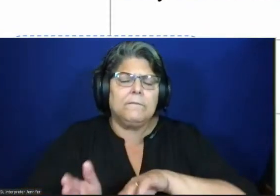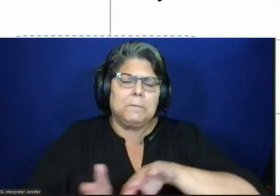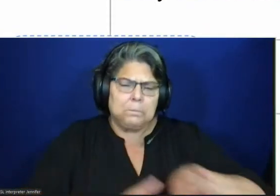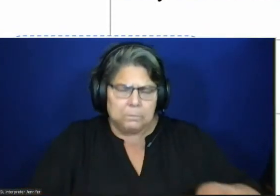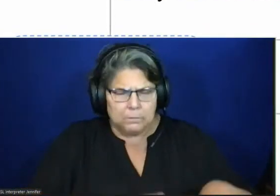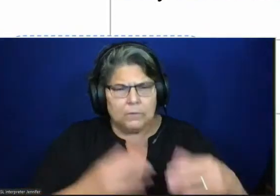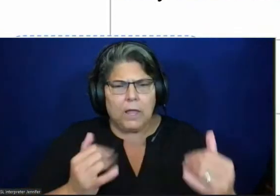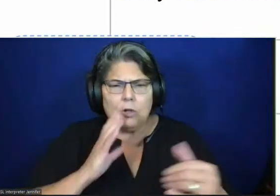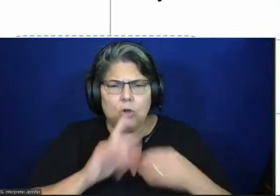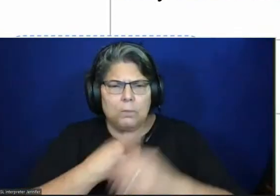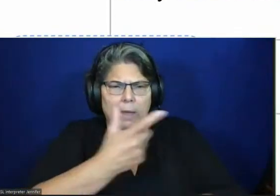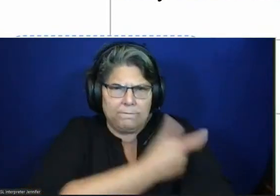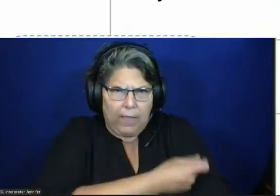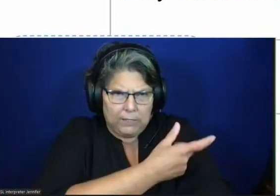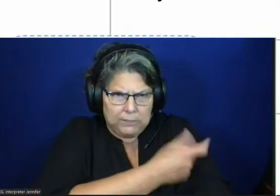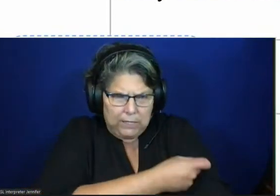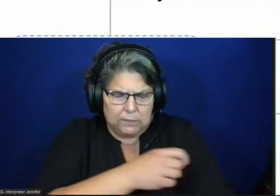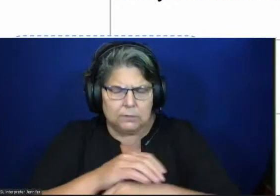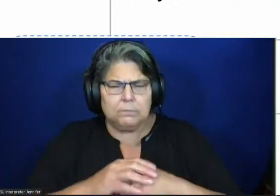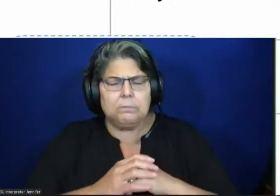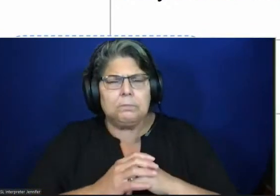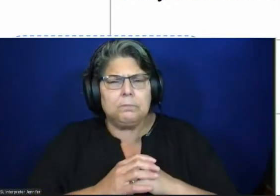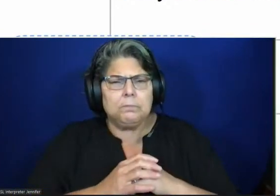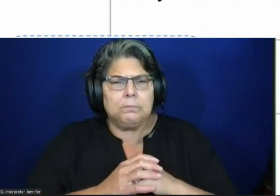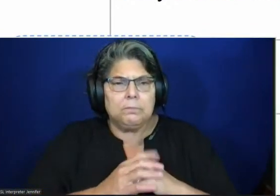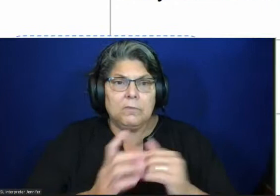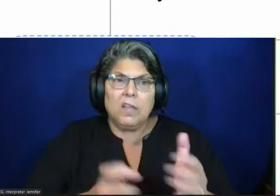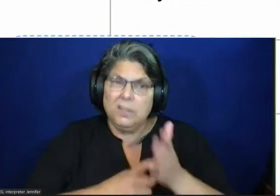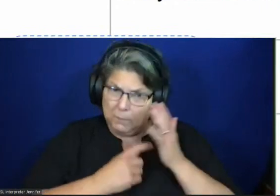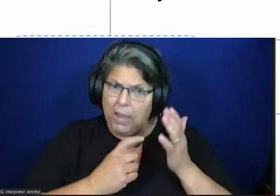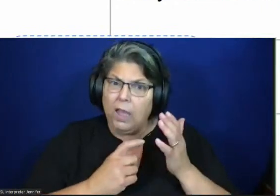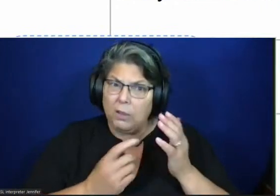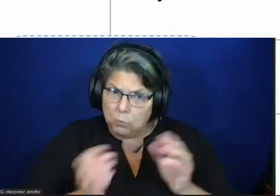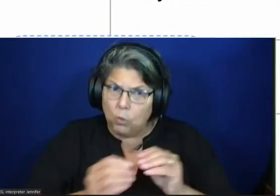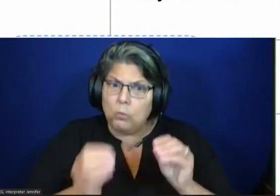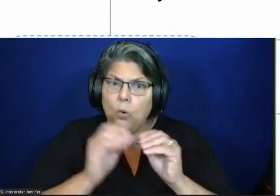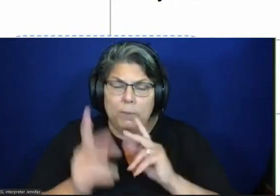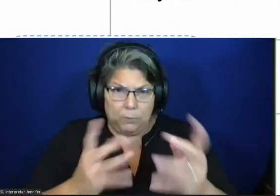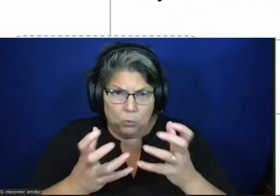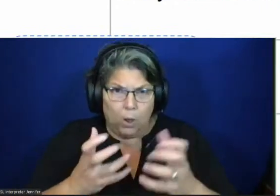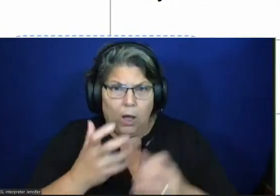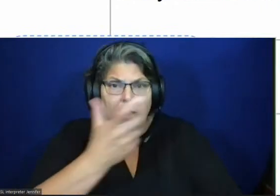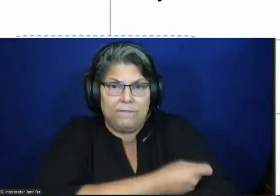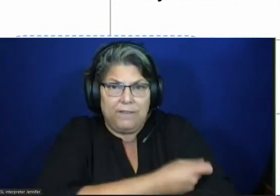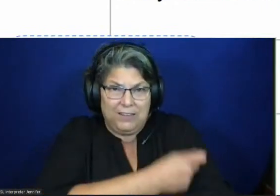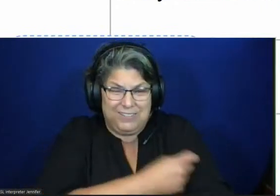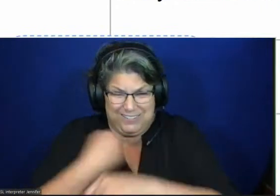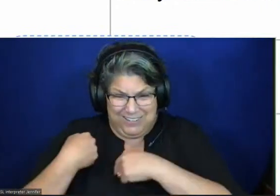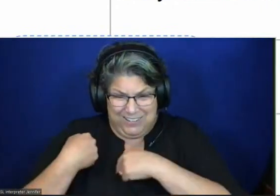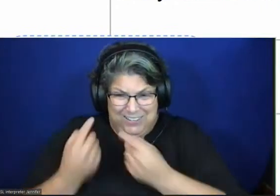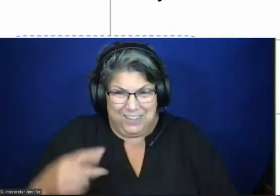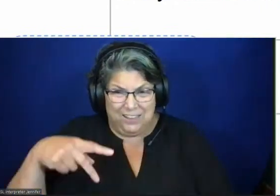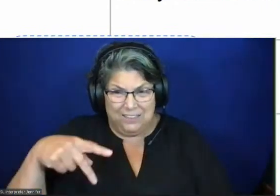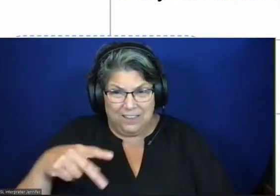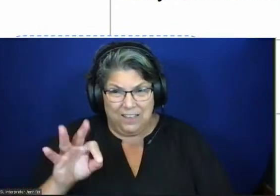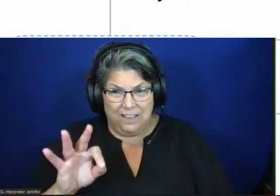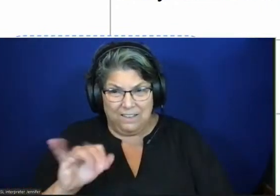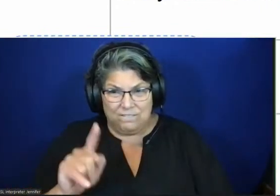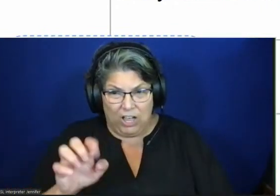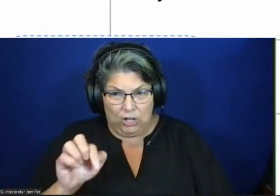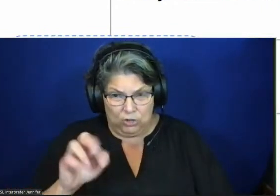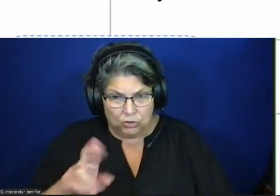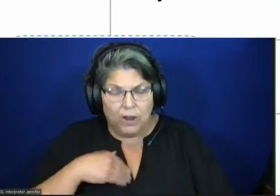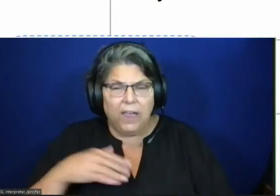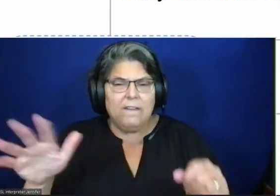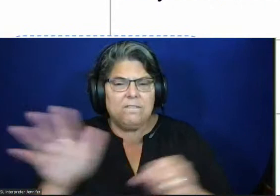vaccines. The demand has been increasing, especially since Pfizer has received full authorization and people